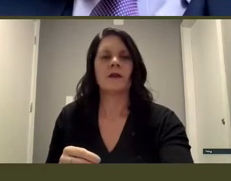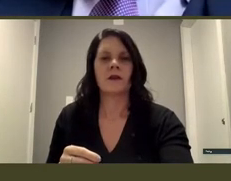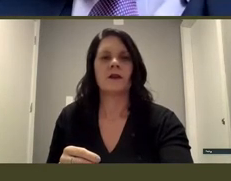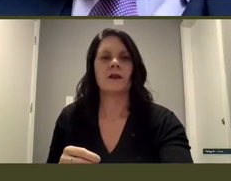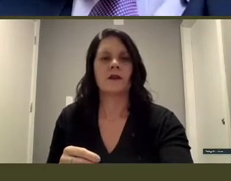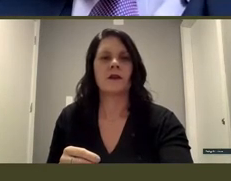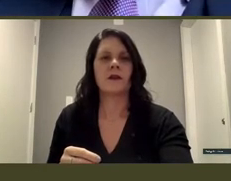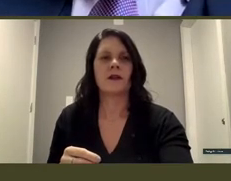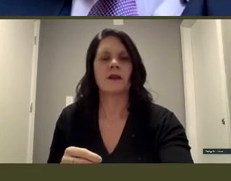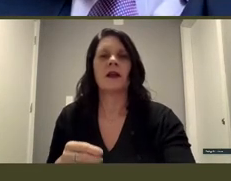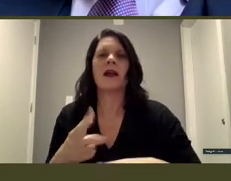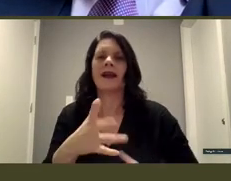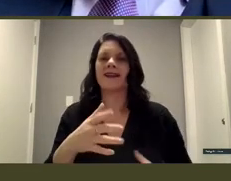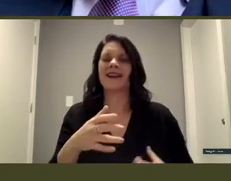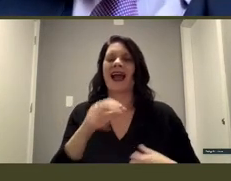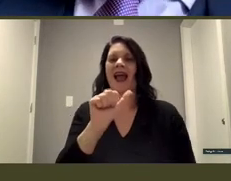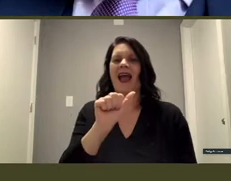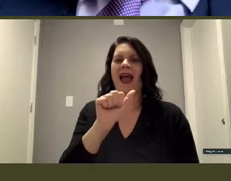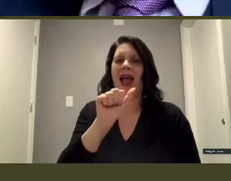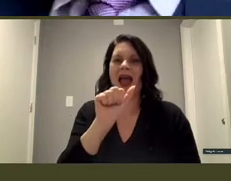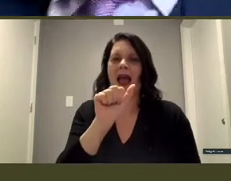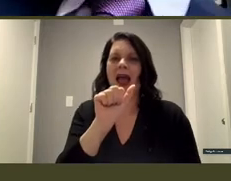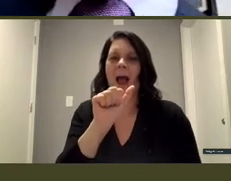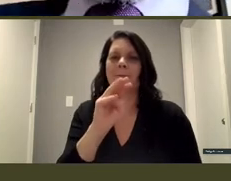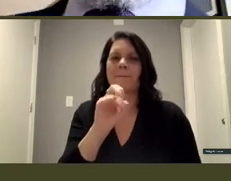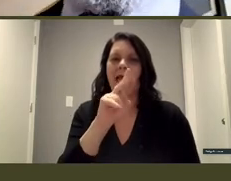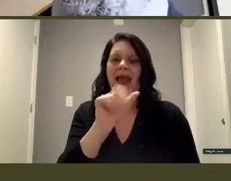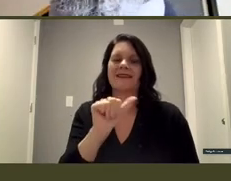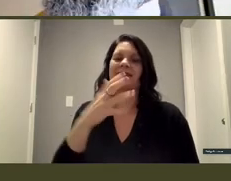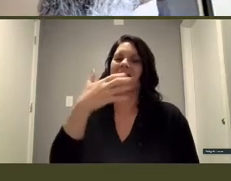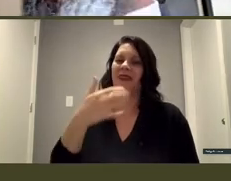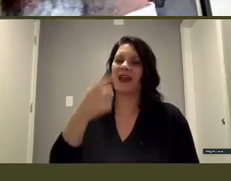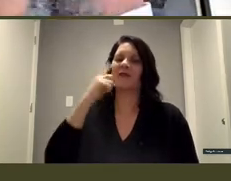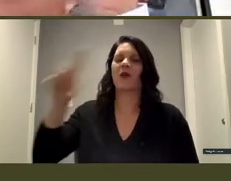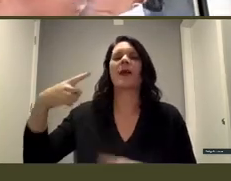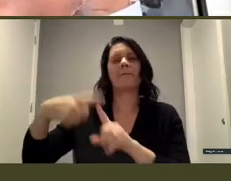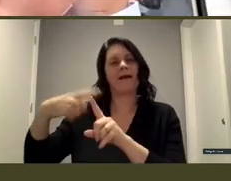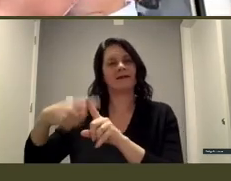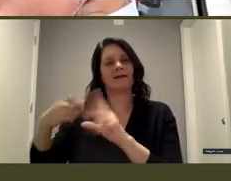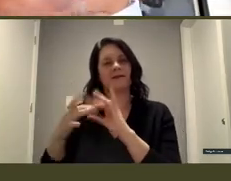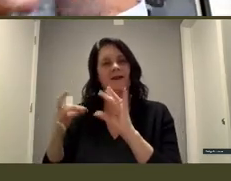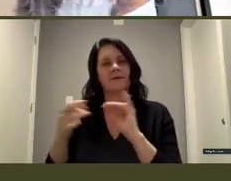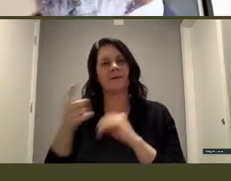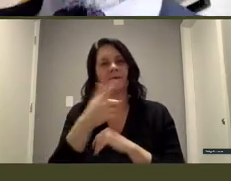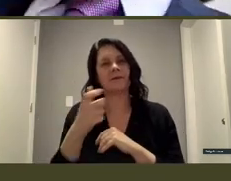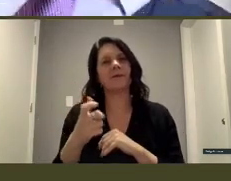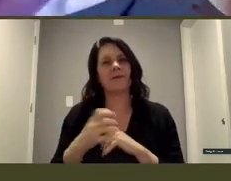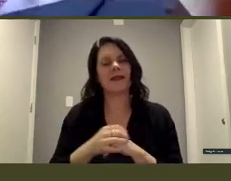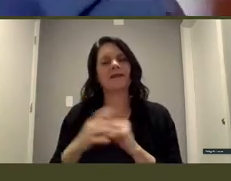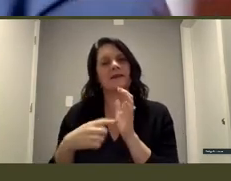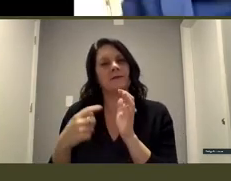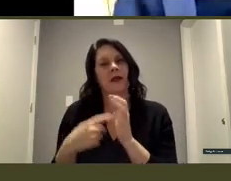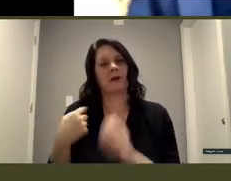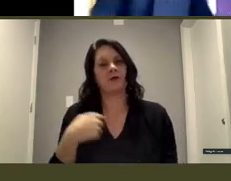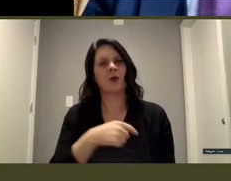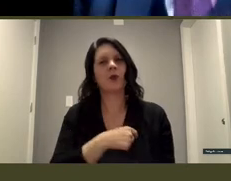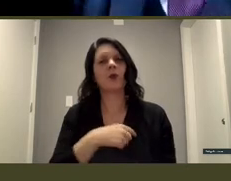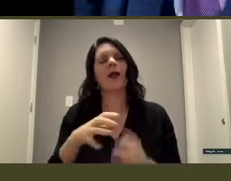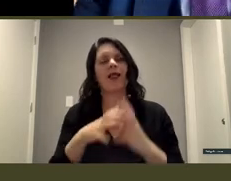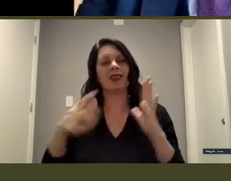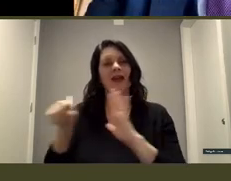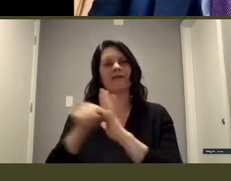Thank you. Oh, it's good to hear actually someone feeling positive, because then sometimes we hear a lot of negative